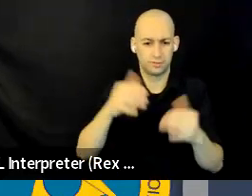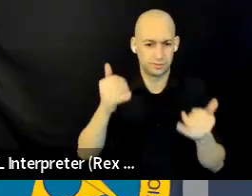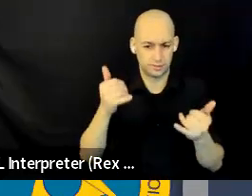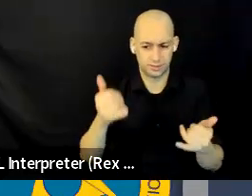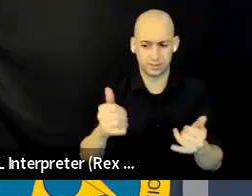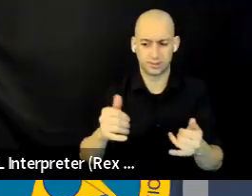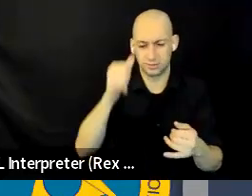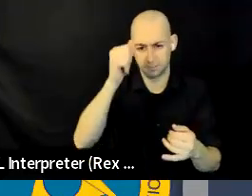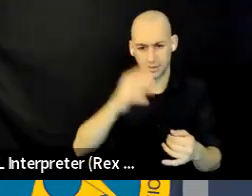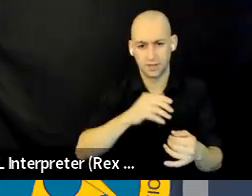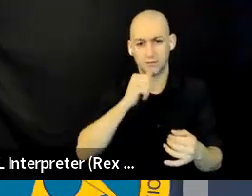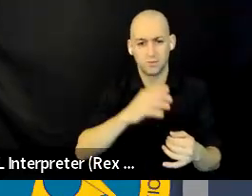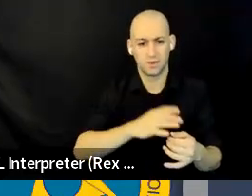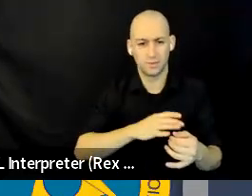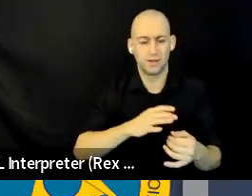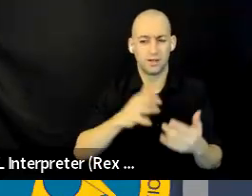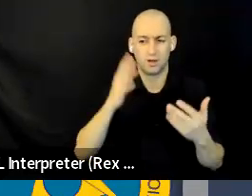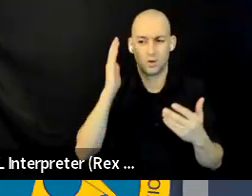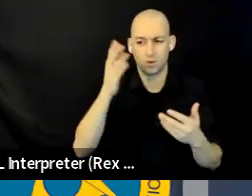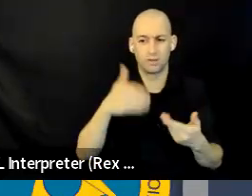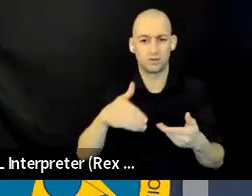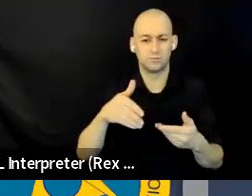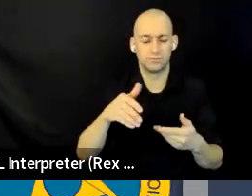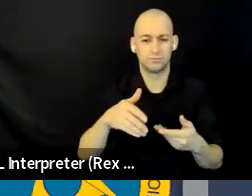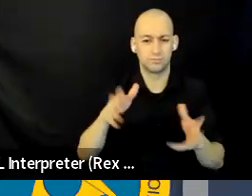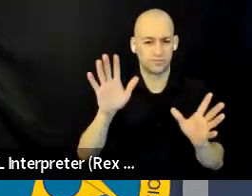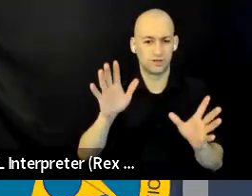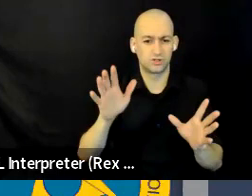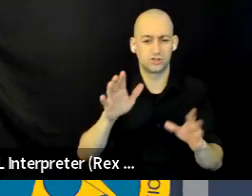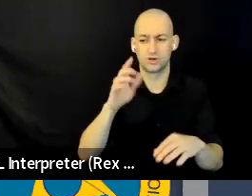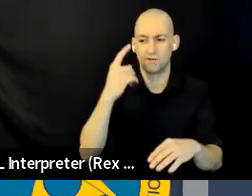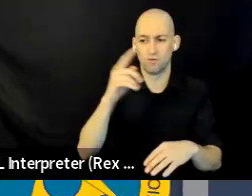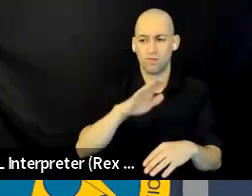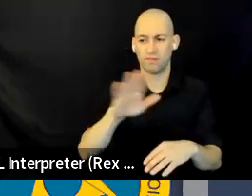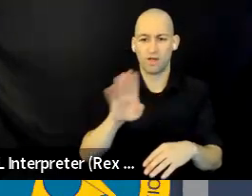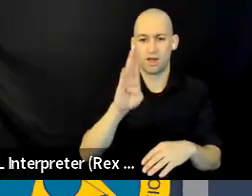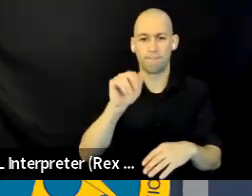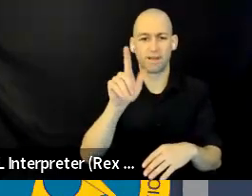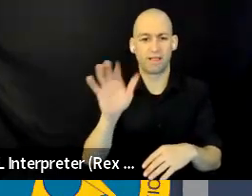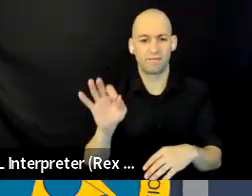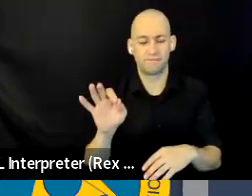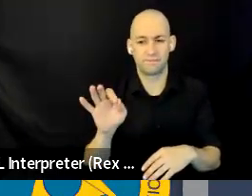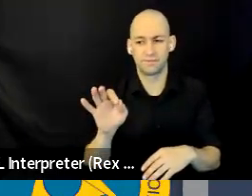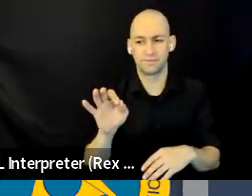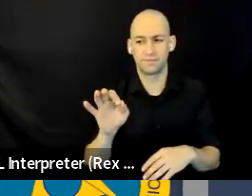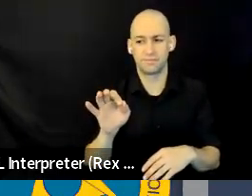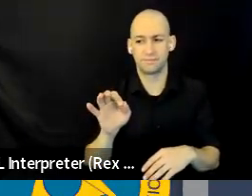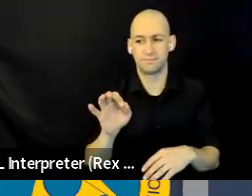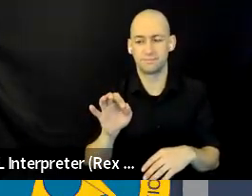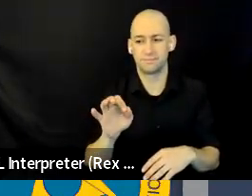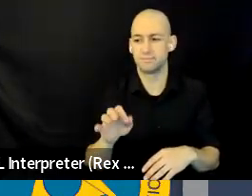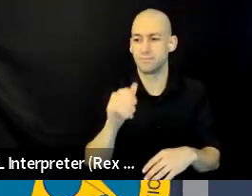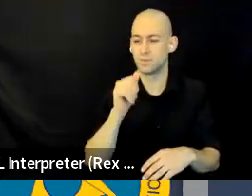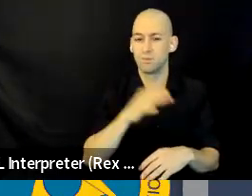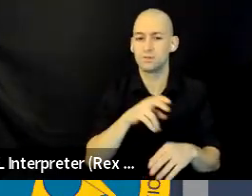women, and we will adjourn this meeting today on their behalf. So with that, If I may, Madam Chair?